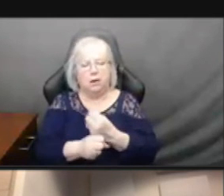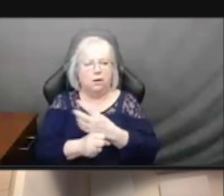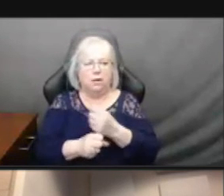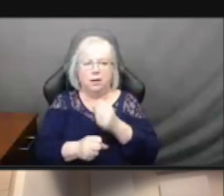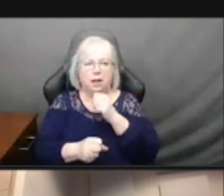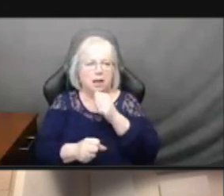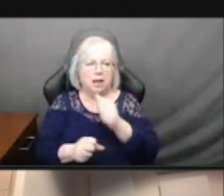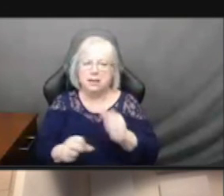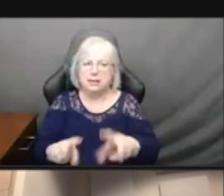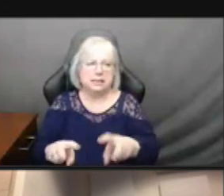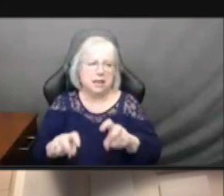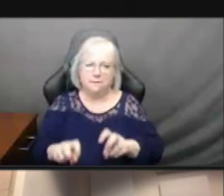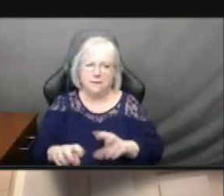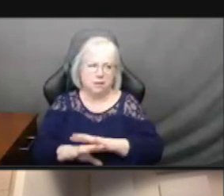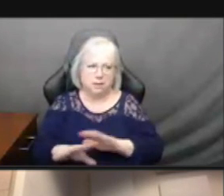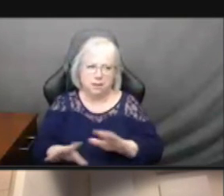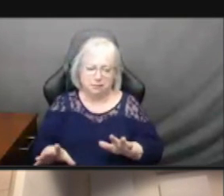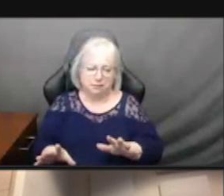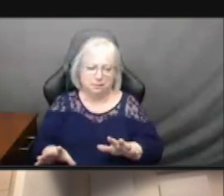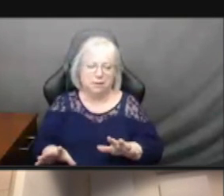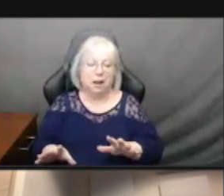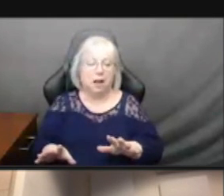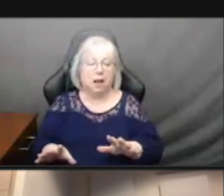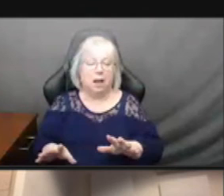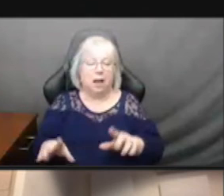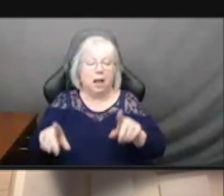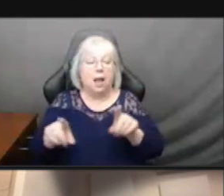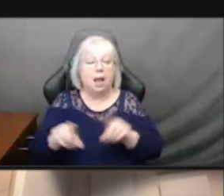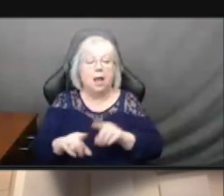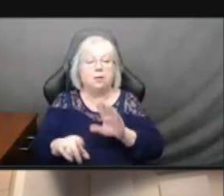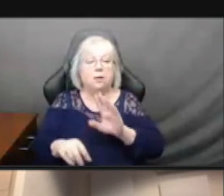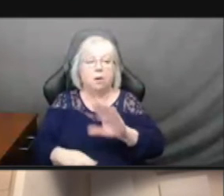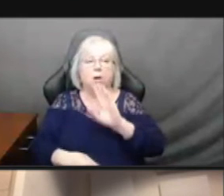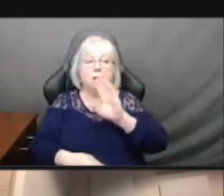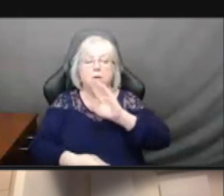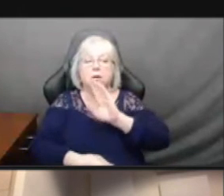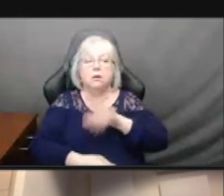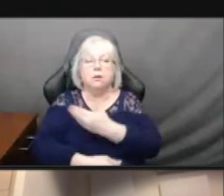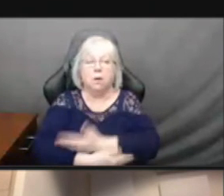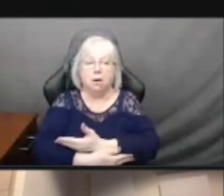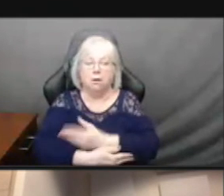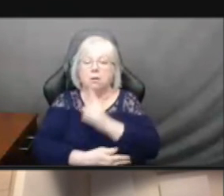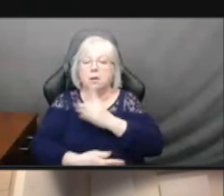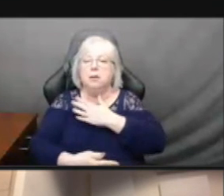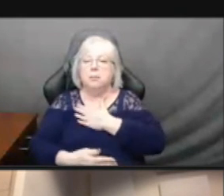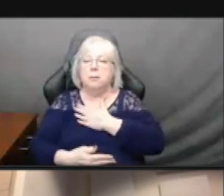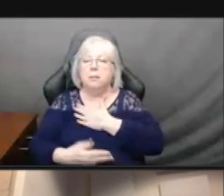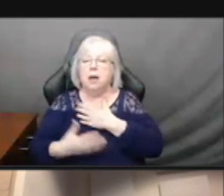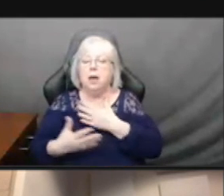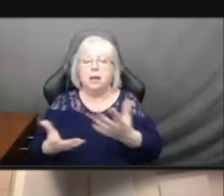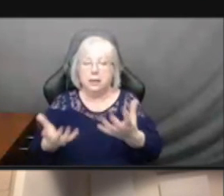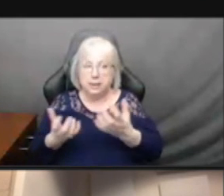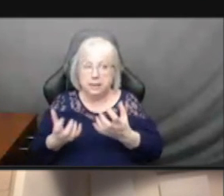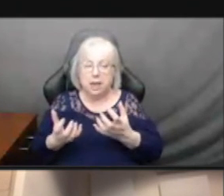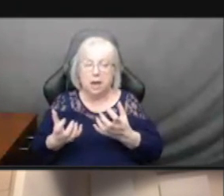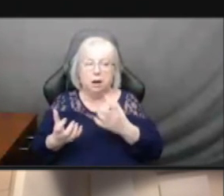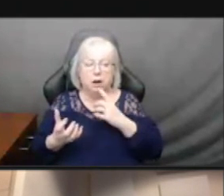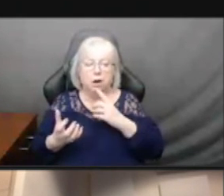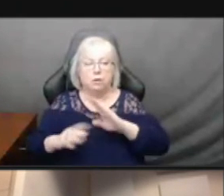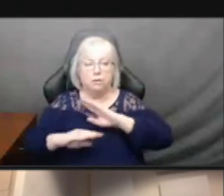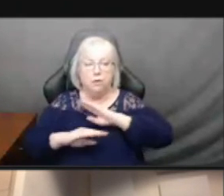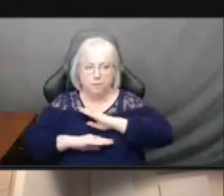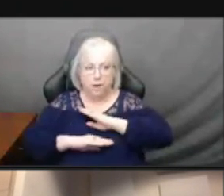unselfishly. As her daughter, it is my desire to fulfill my